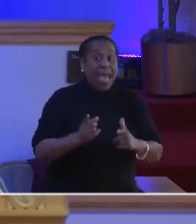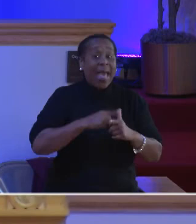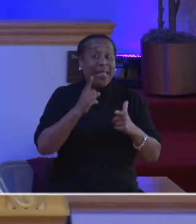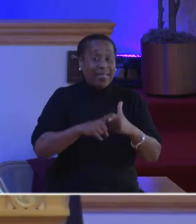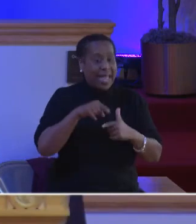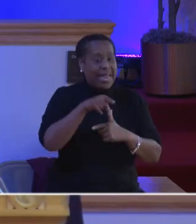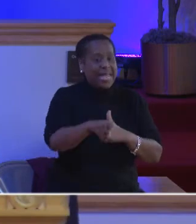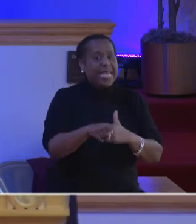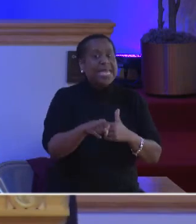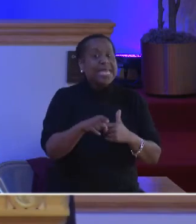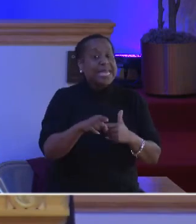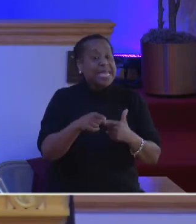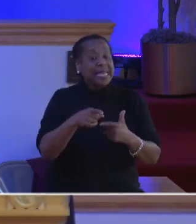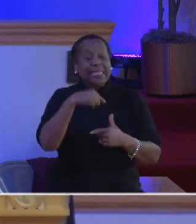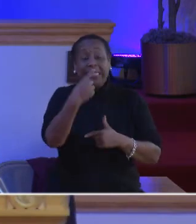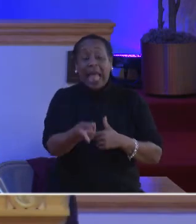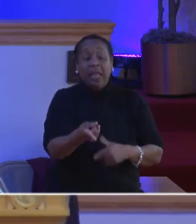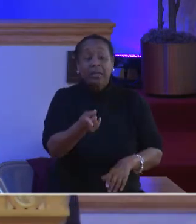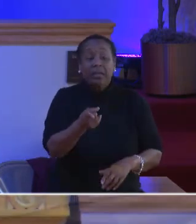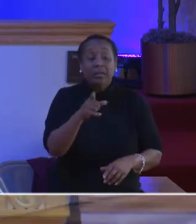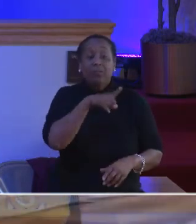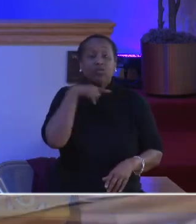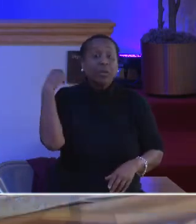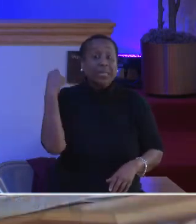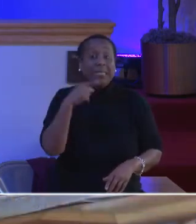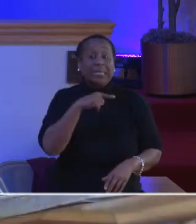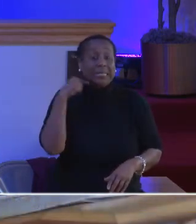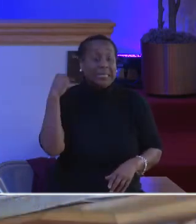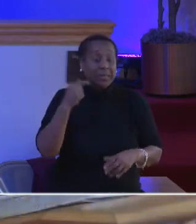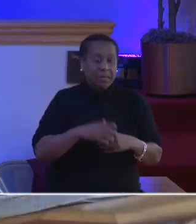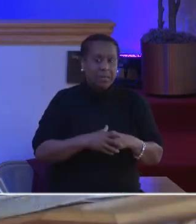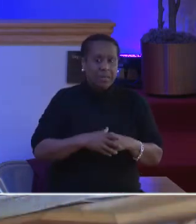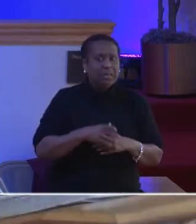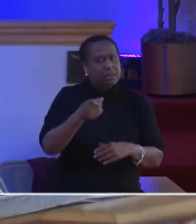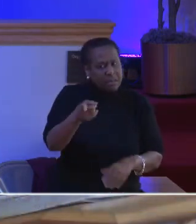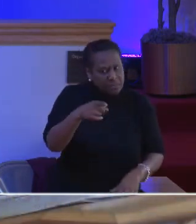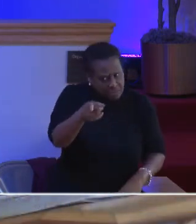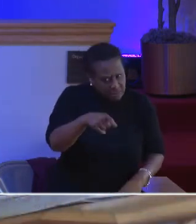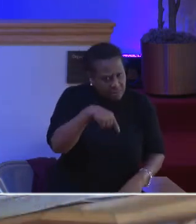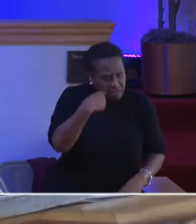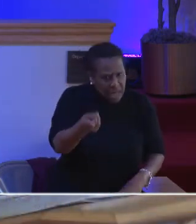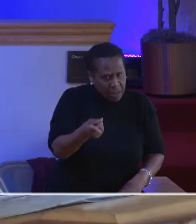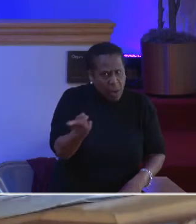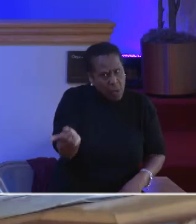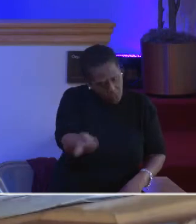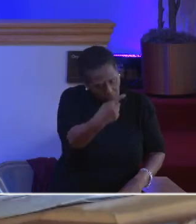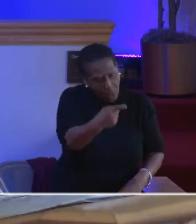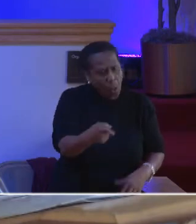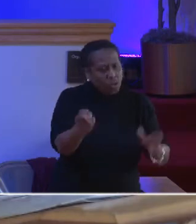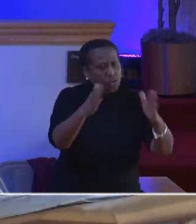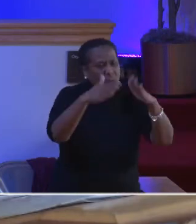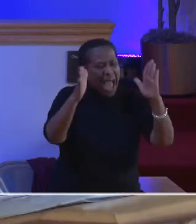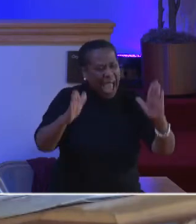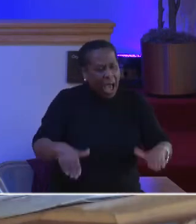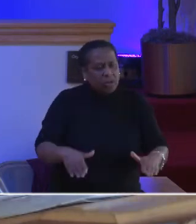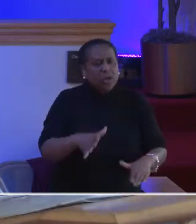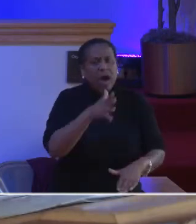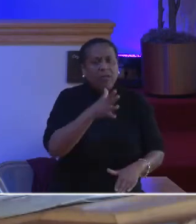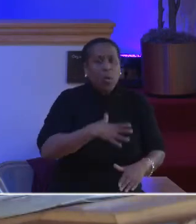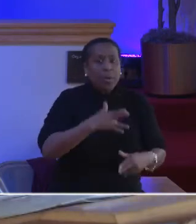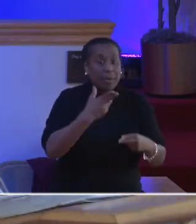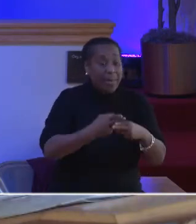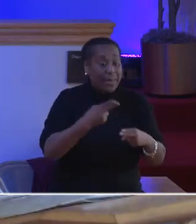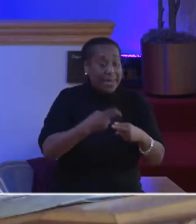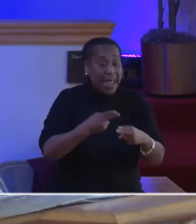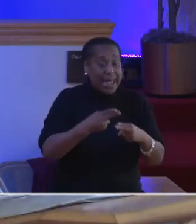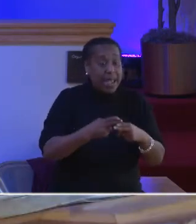he commissions the priest to go to the house of a woman by the name